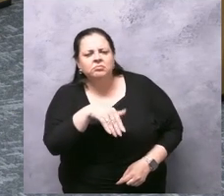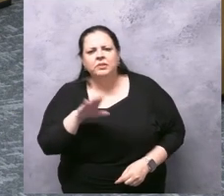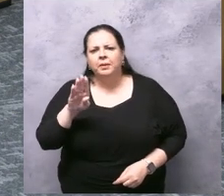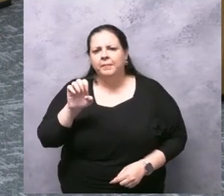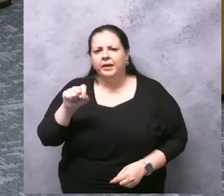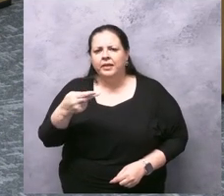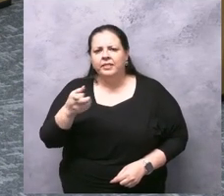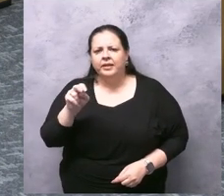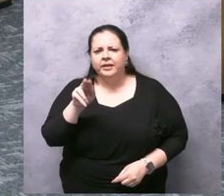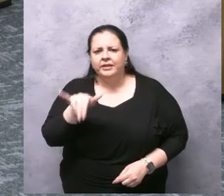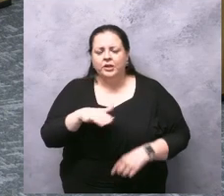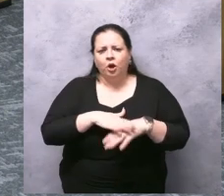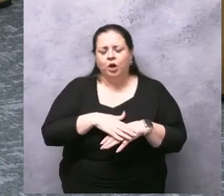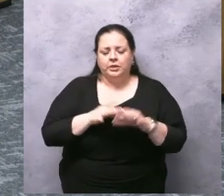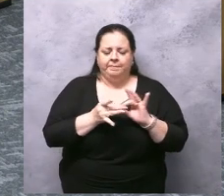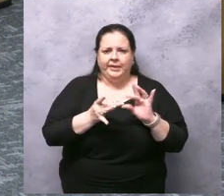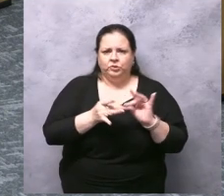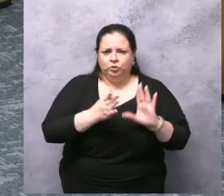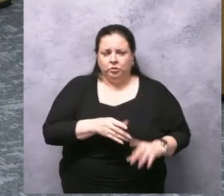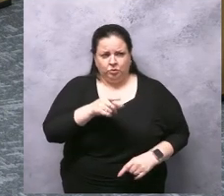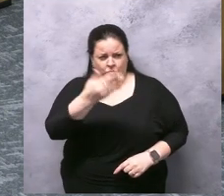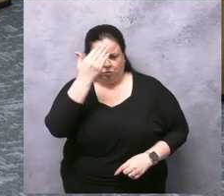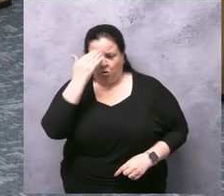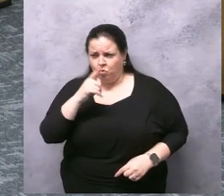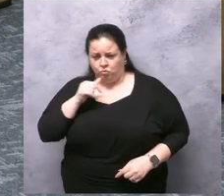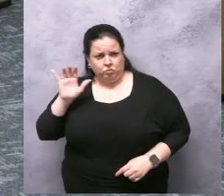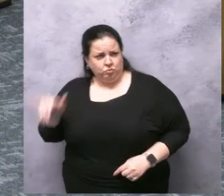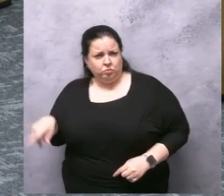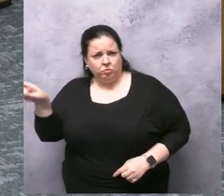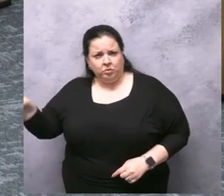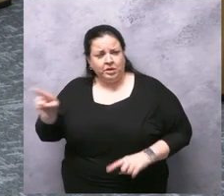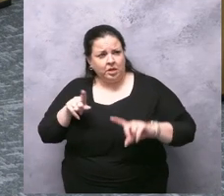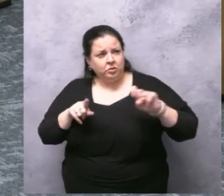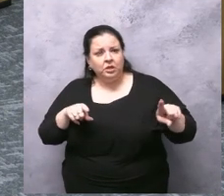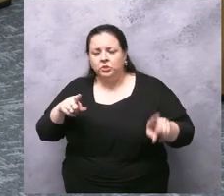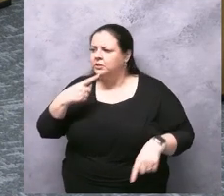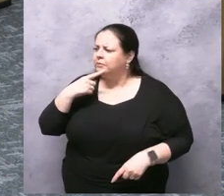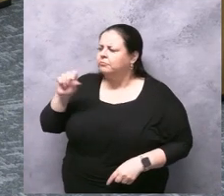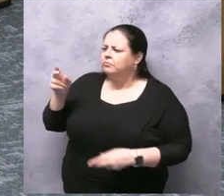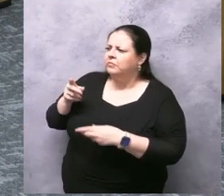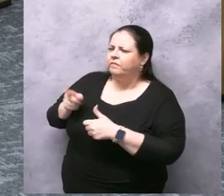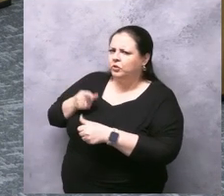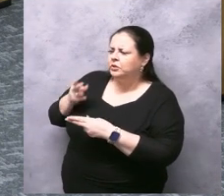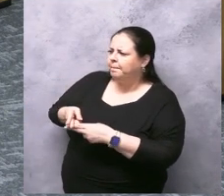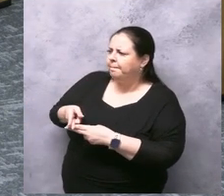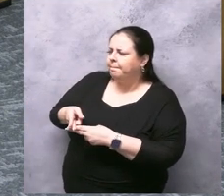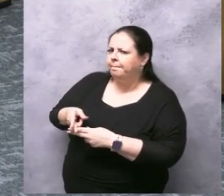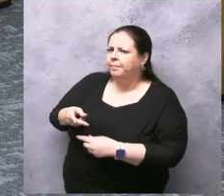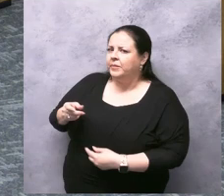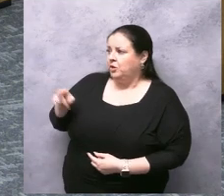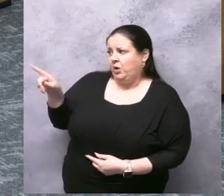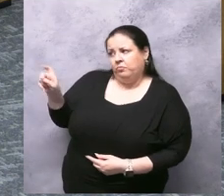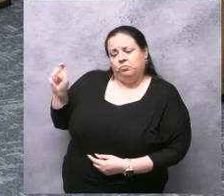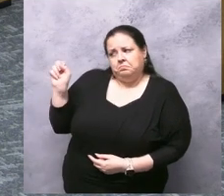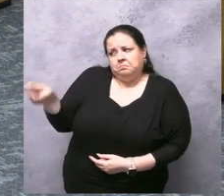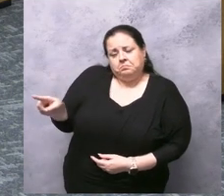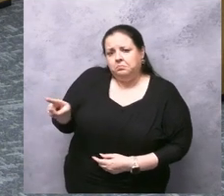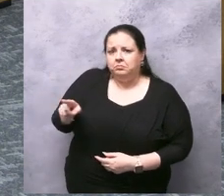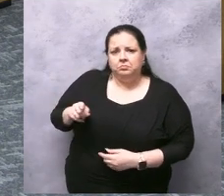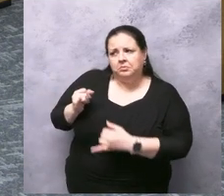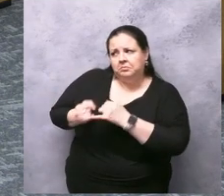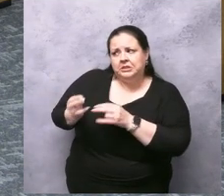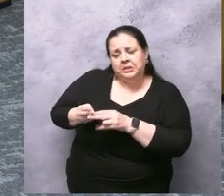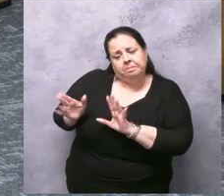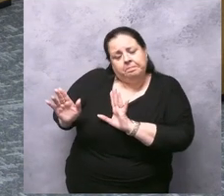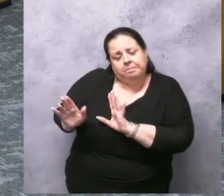over Messenger if she knew who this man was and told her what happened. Bethany disclosed his first name, but said we would have to ask